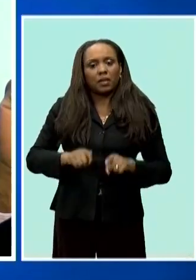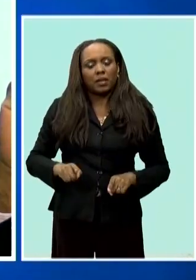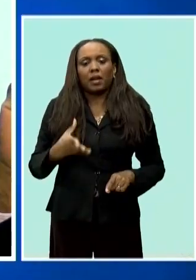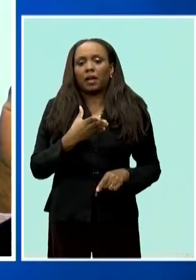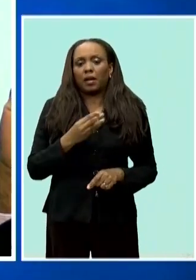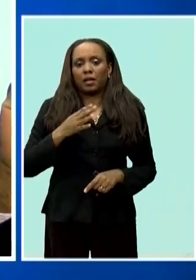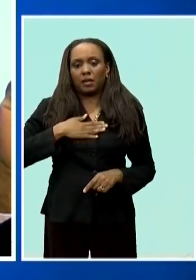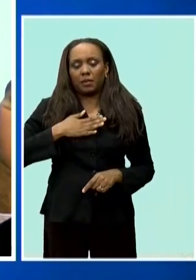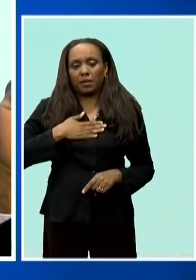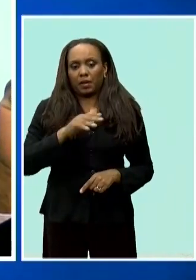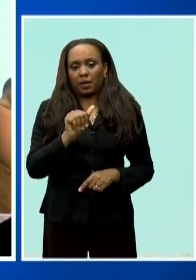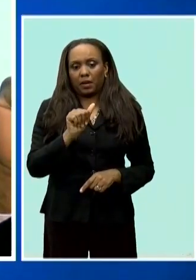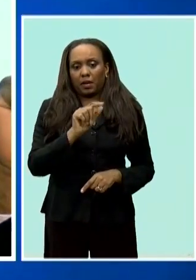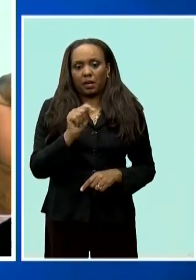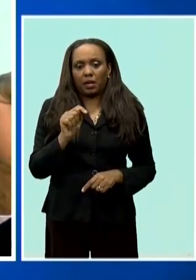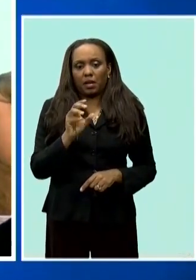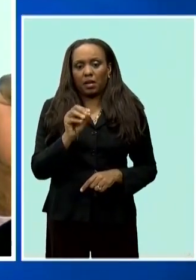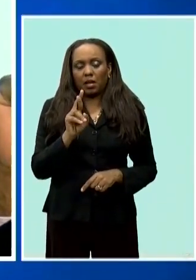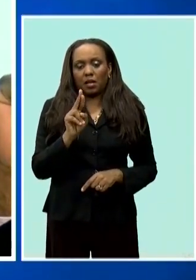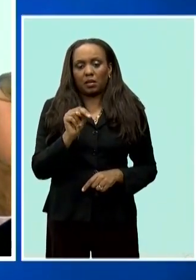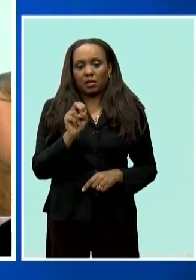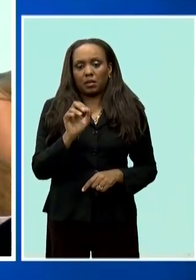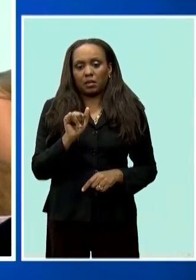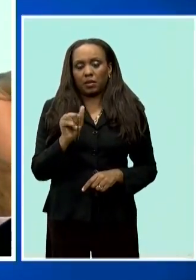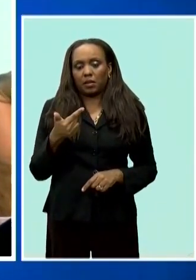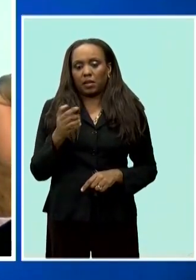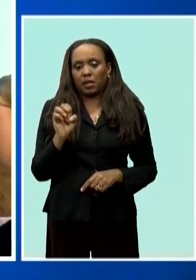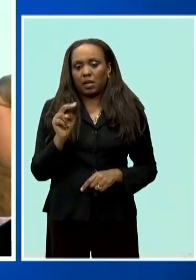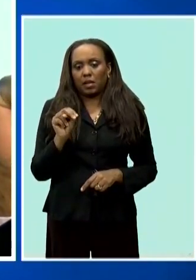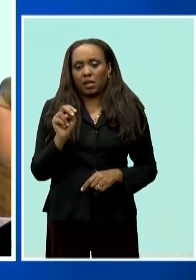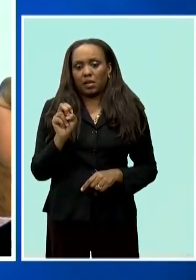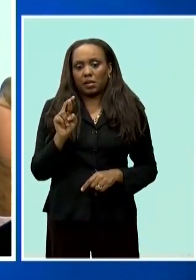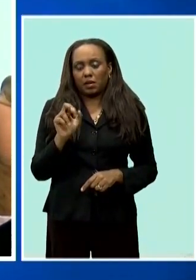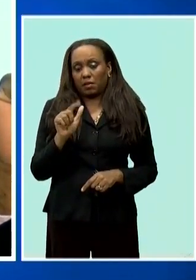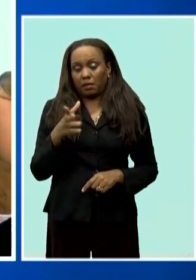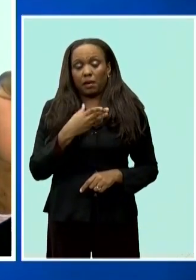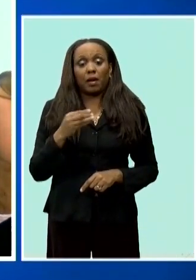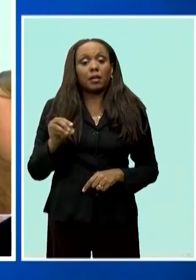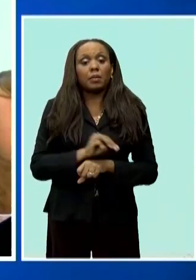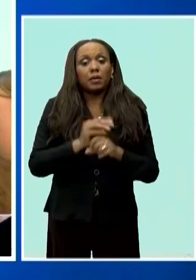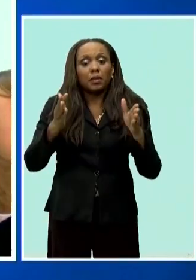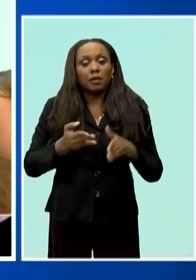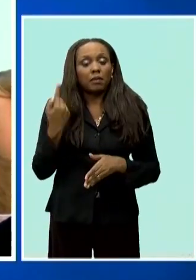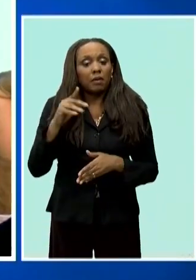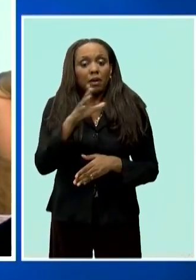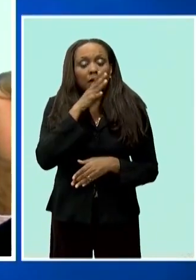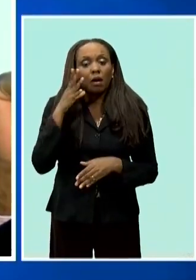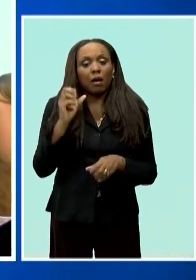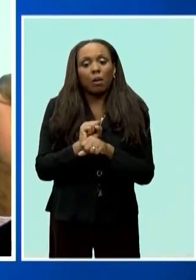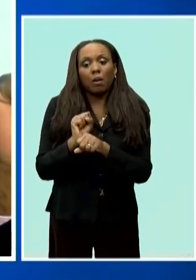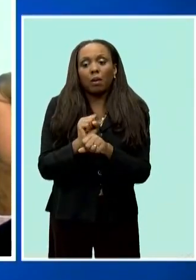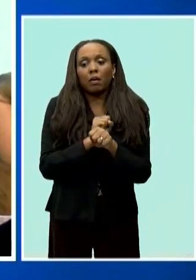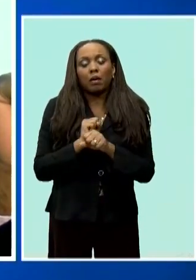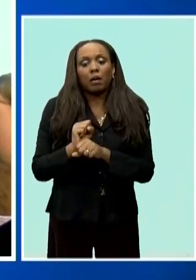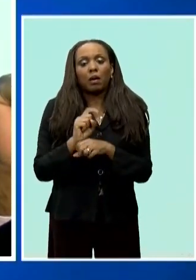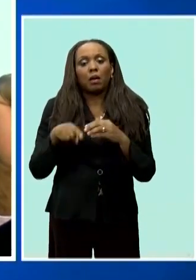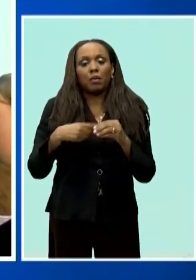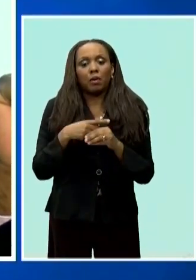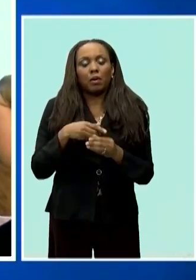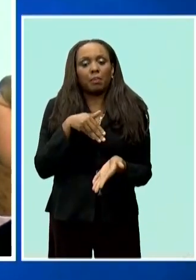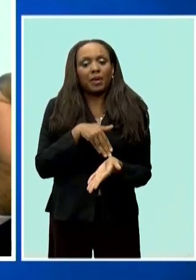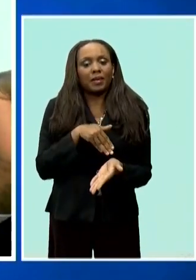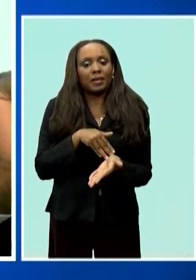they domicile in Barbados, their business enterprises for the rest of the world, that they can do so without any difficulties. And